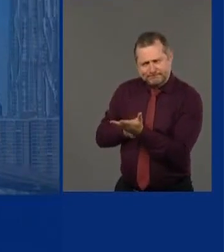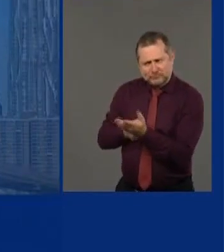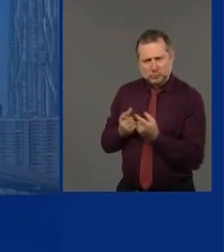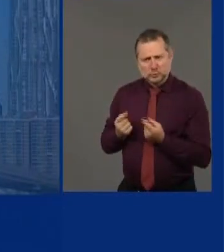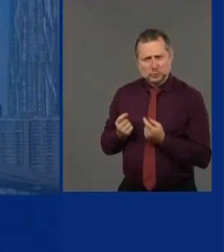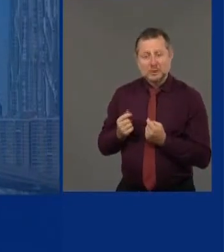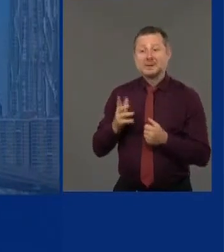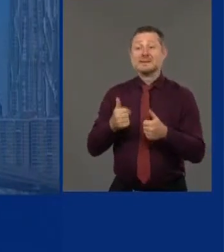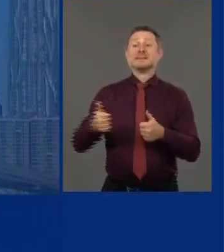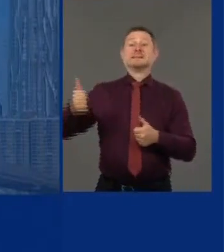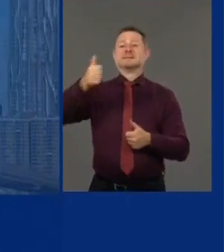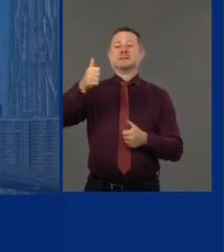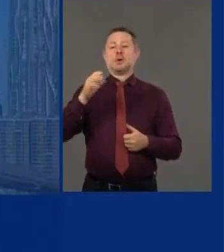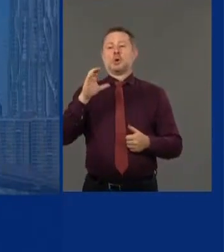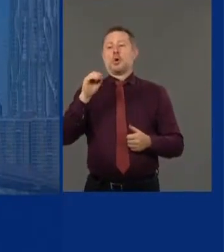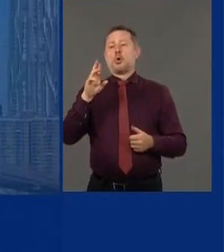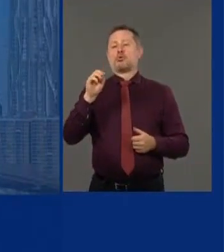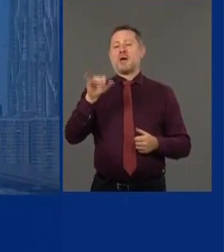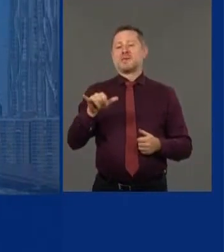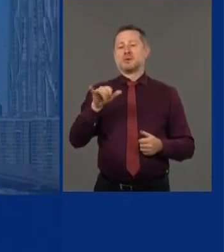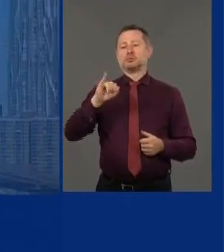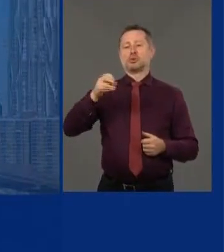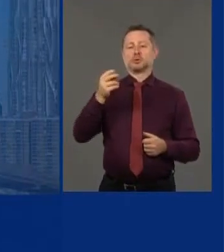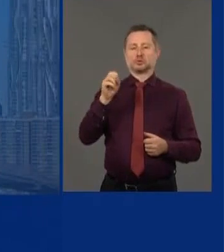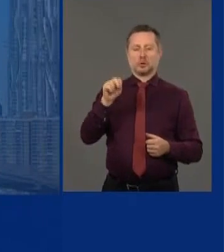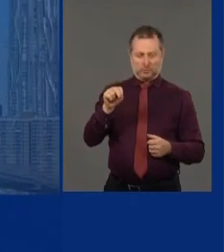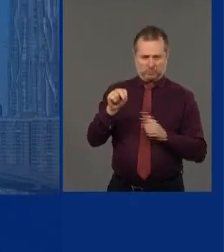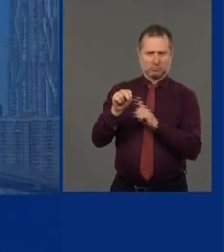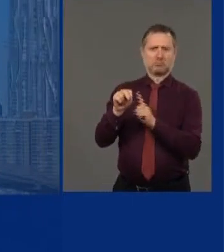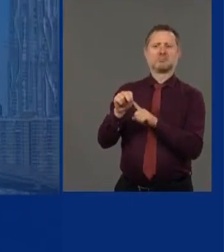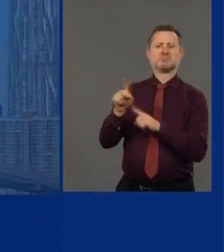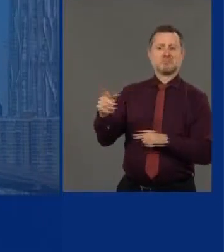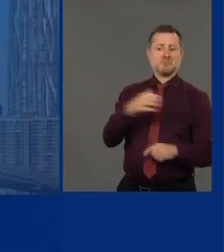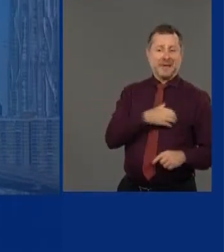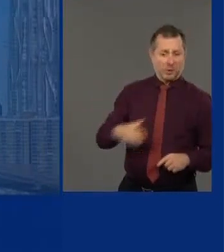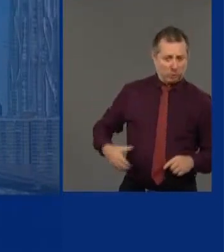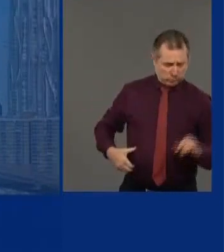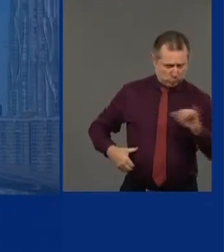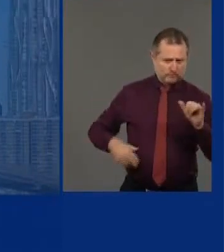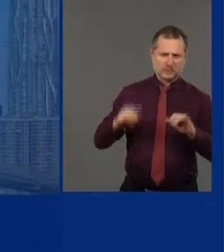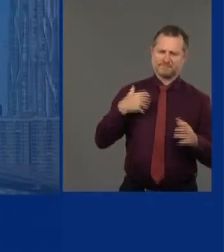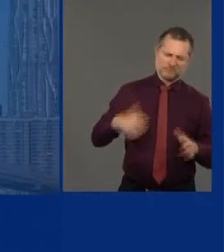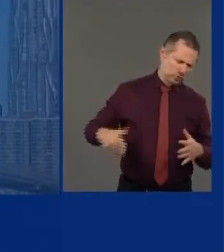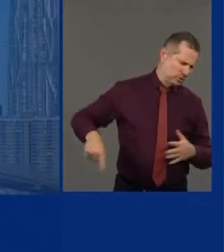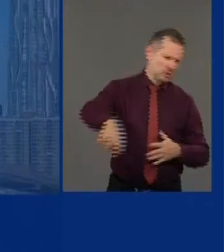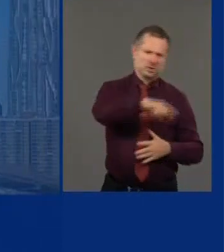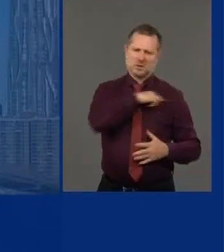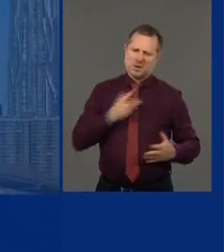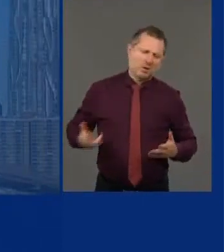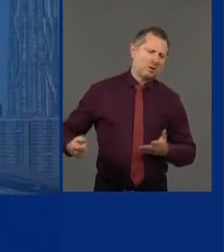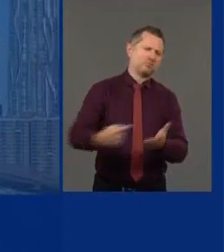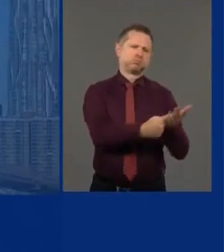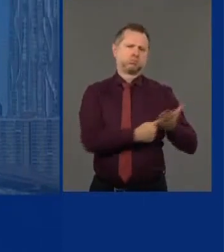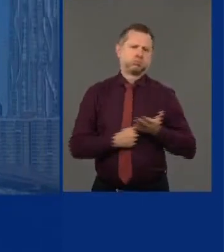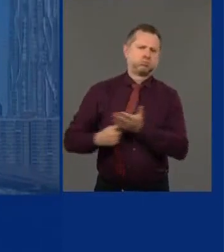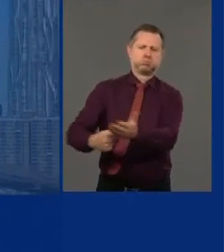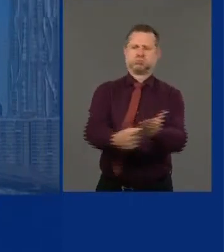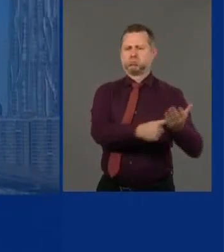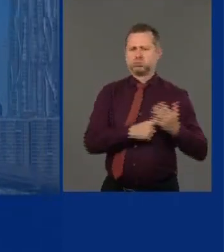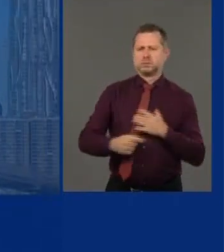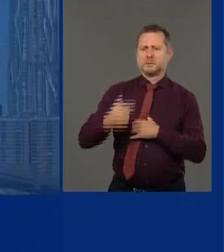Johnson, the same thing. The mayor, the same thing. So I'm talking to business owners about it. We're going through the